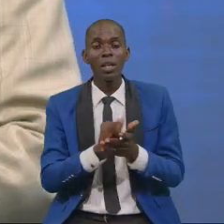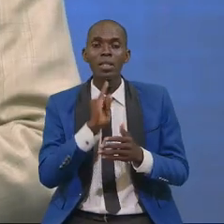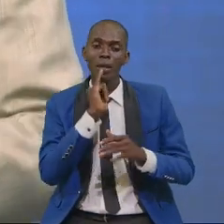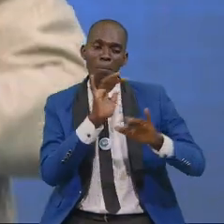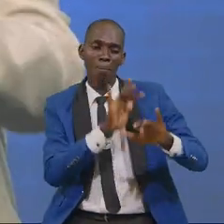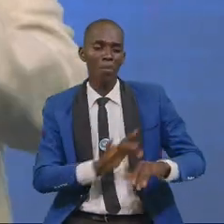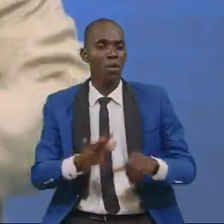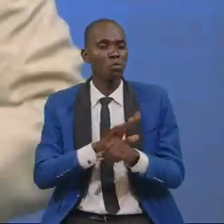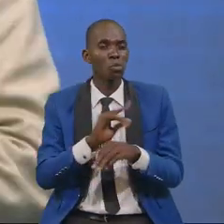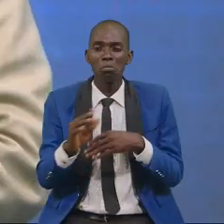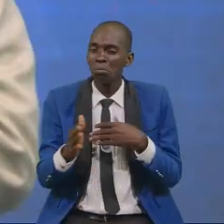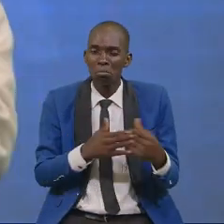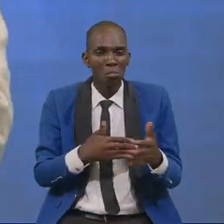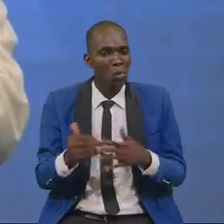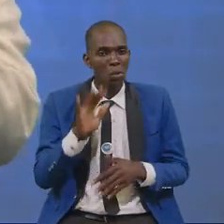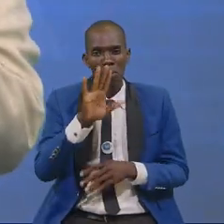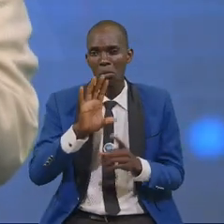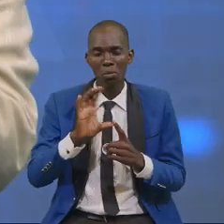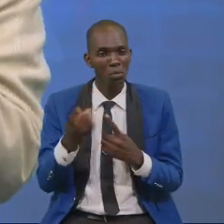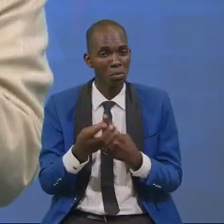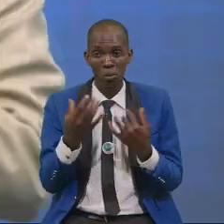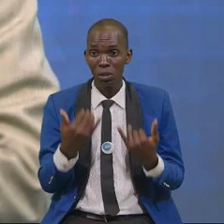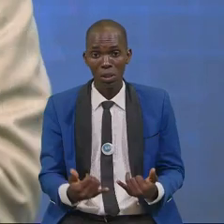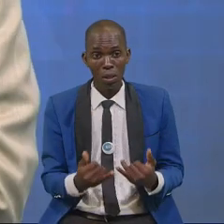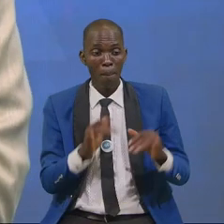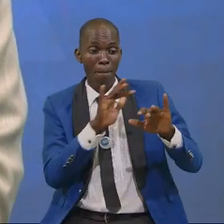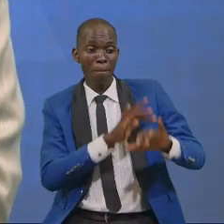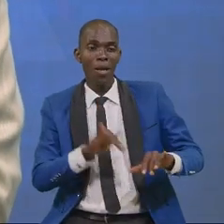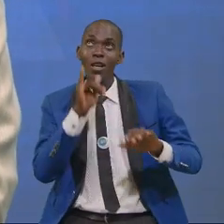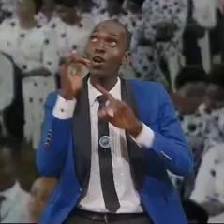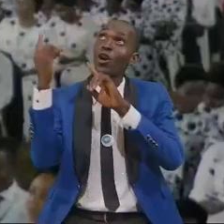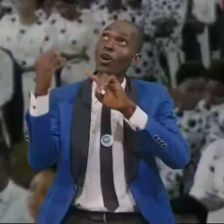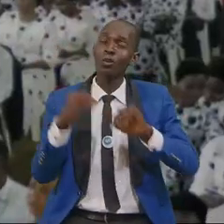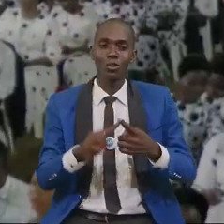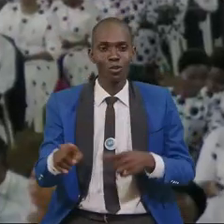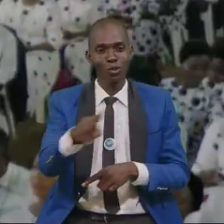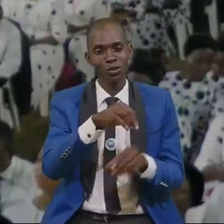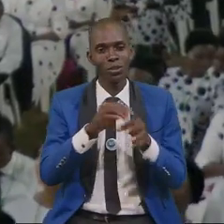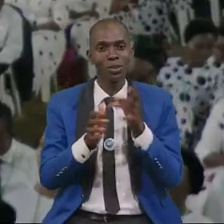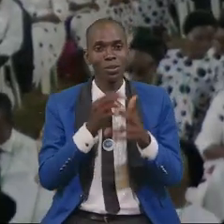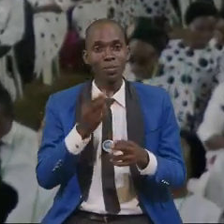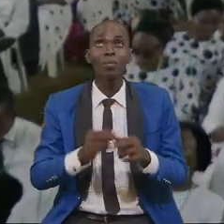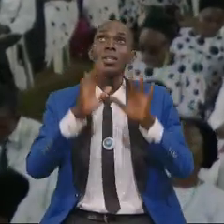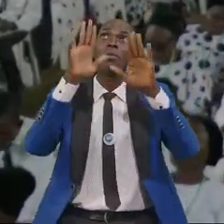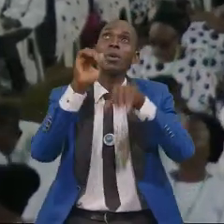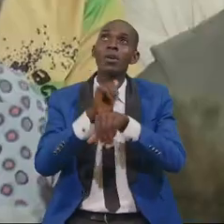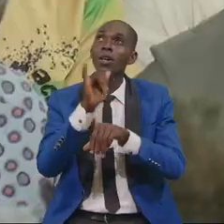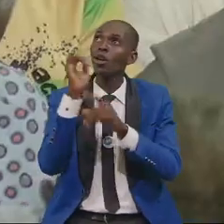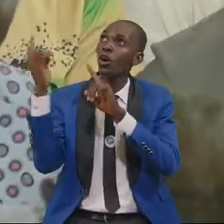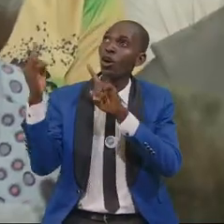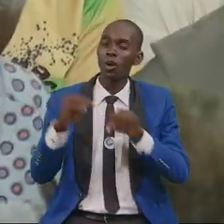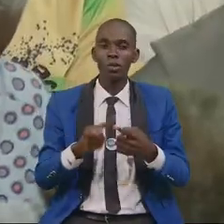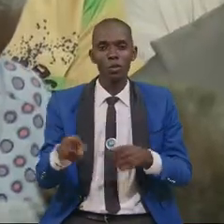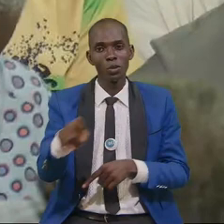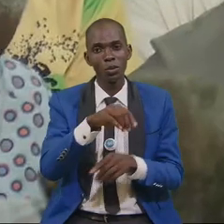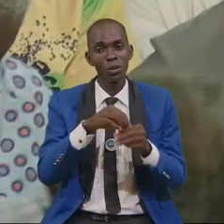matter what your condition is, mercy is coming to you. Miracle is coming to you, and he